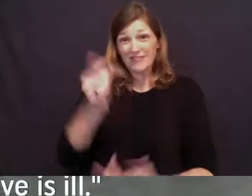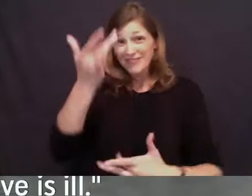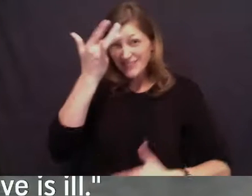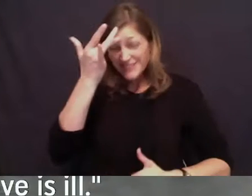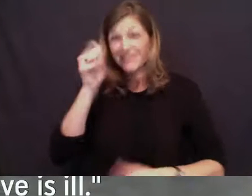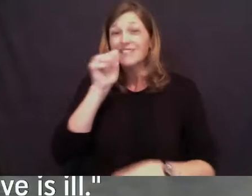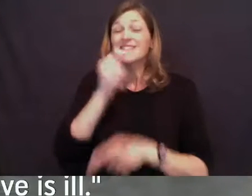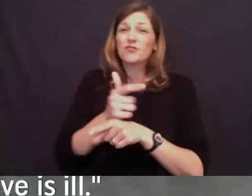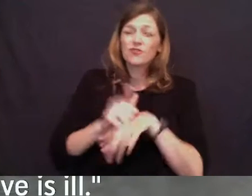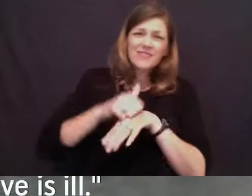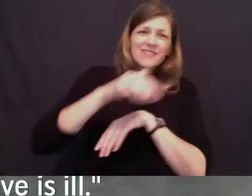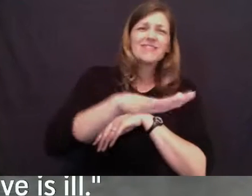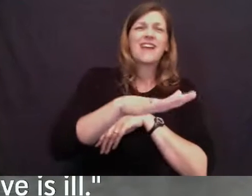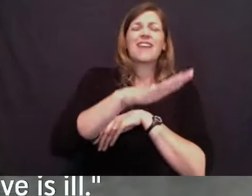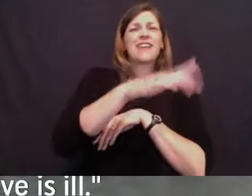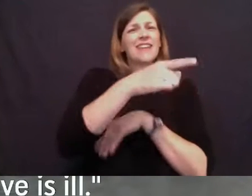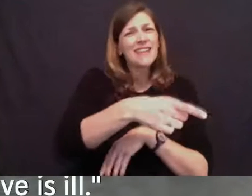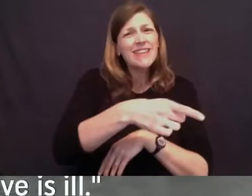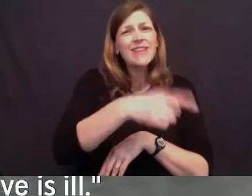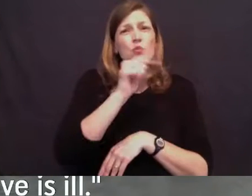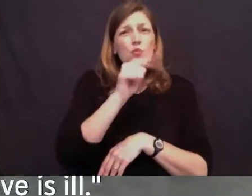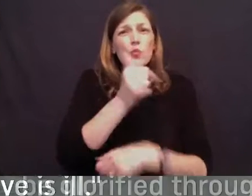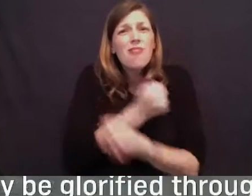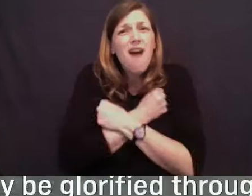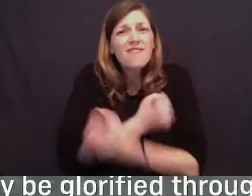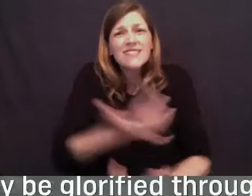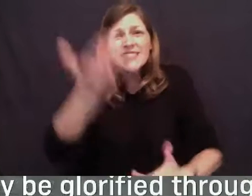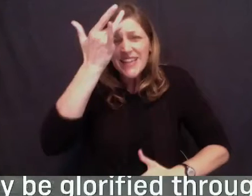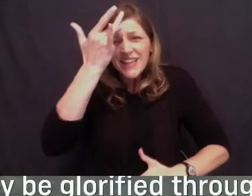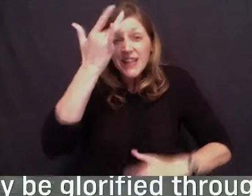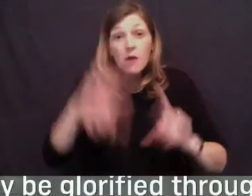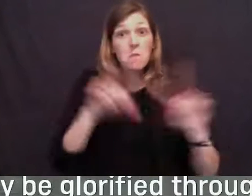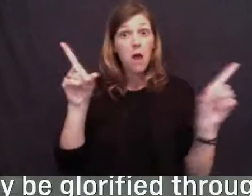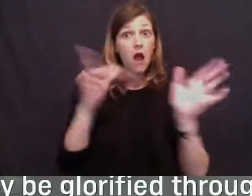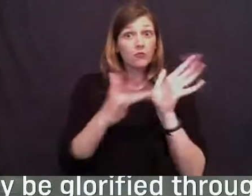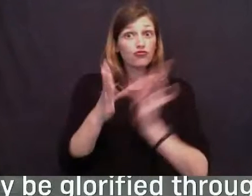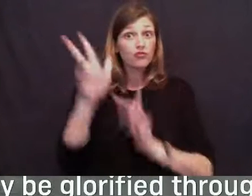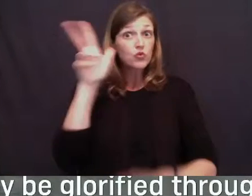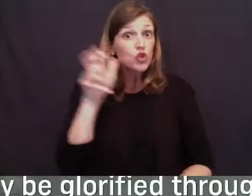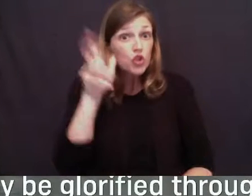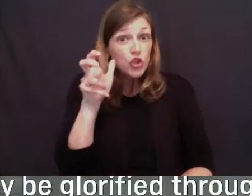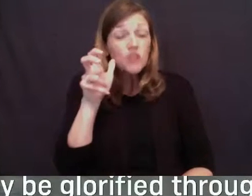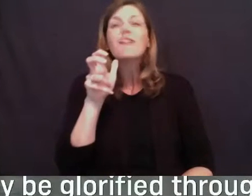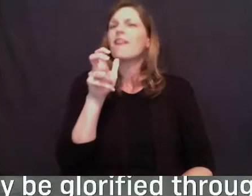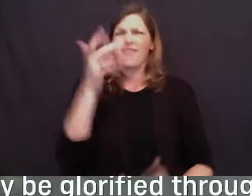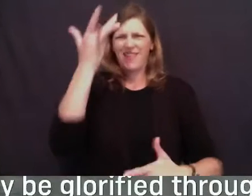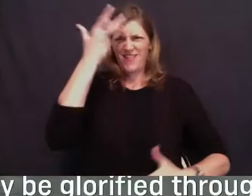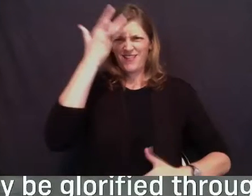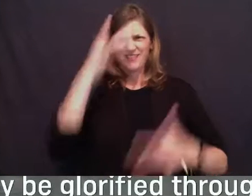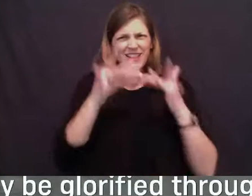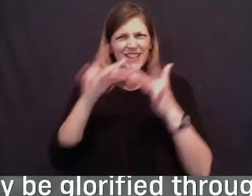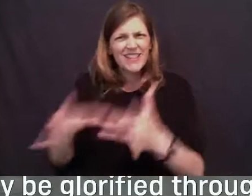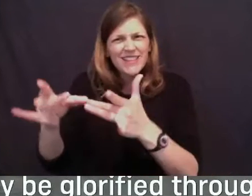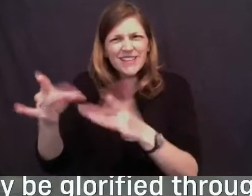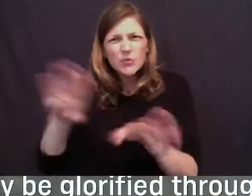saying, Lord, he whom you love is ill. But when Jesus heard this, he said, the illness does not lead to death.